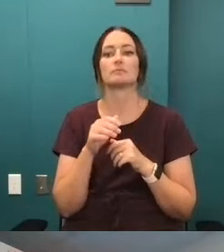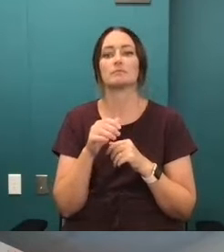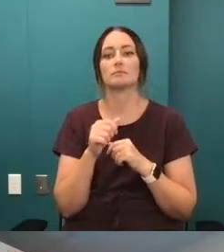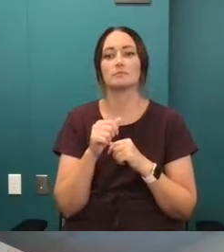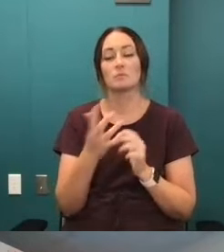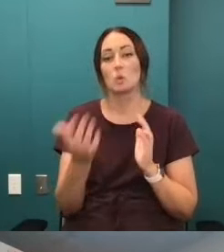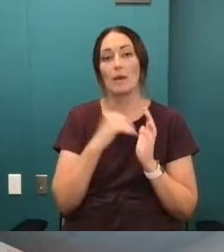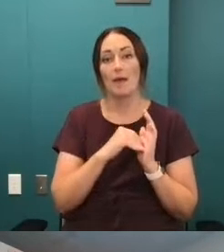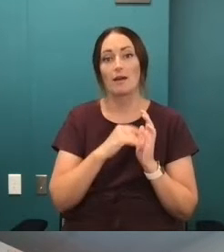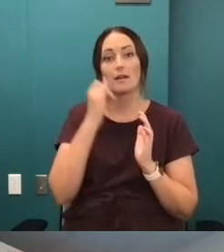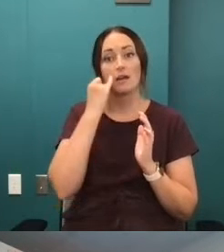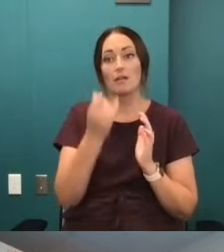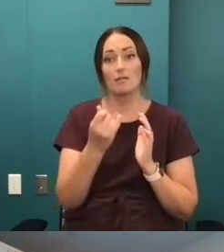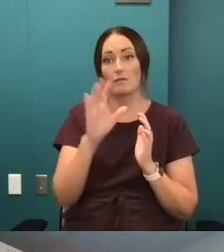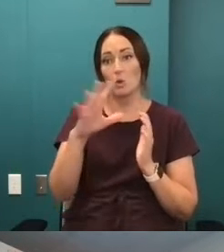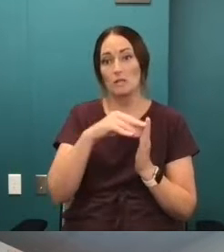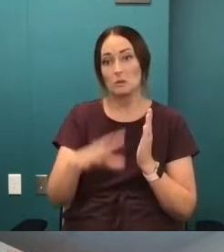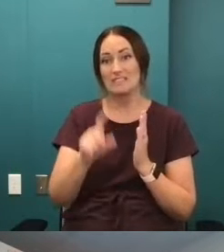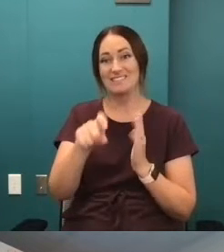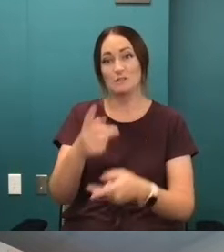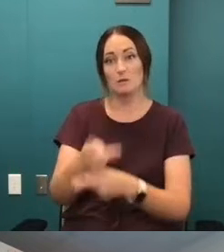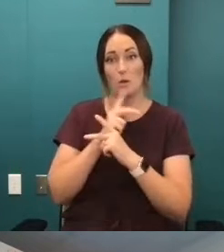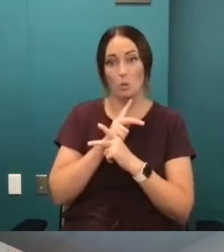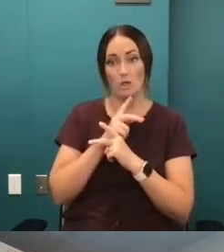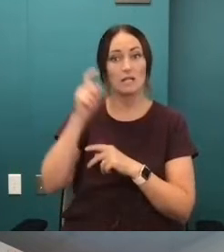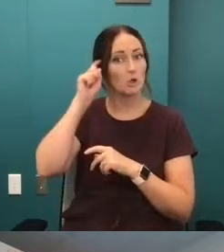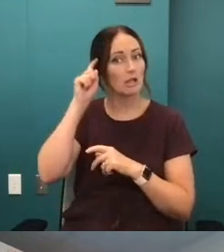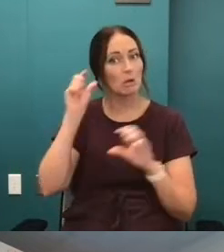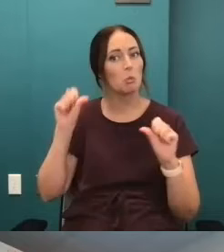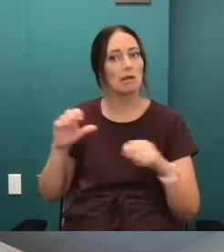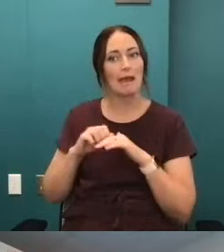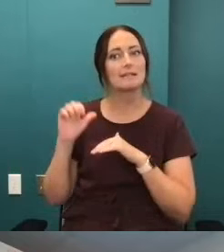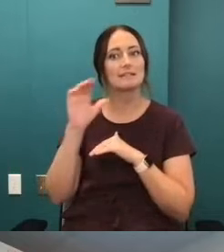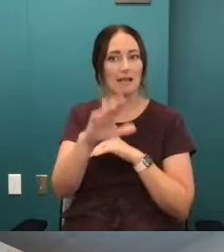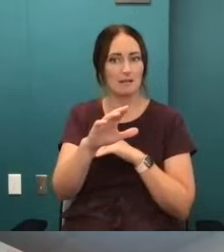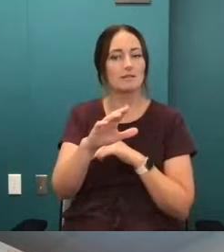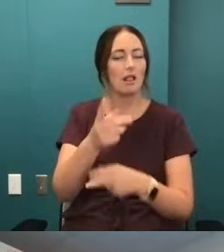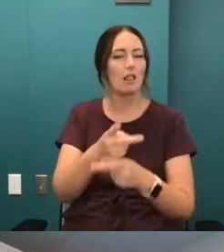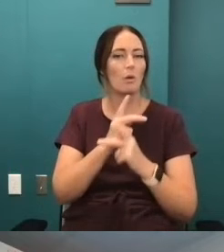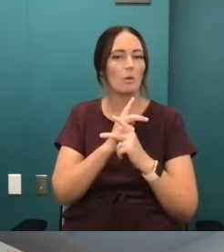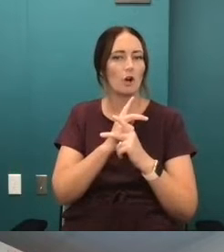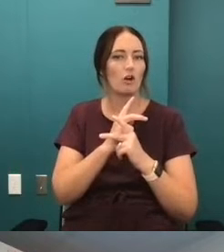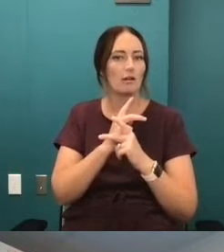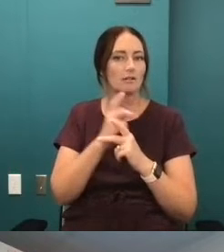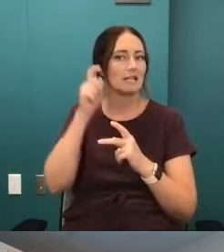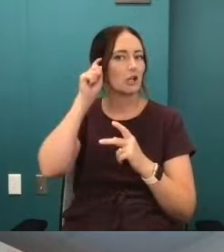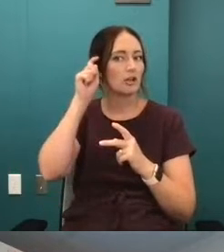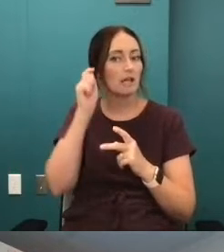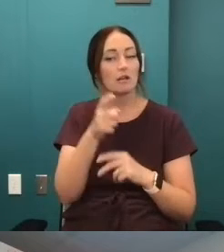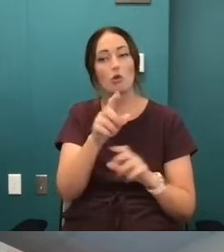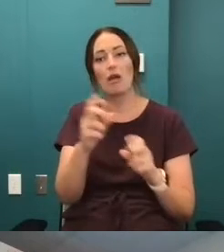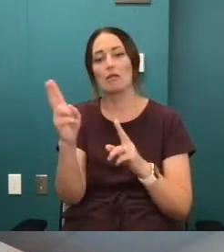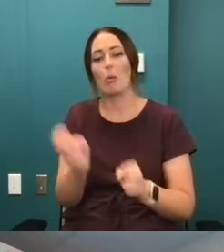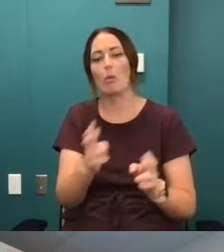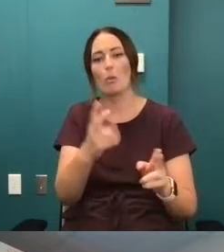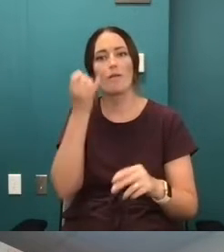Again, if one of your student needs a loaner hearing aid, we can send the hearing aid to you and then have you download a phone app, and we can